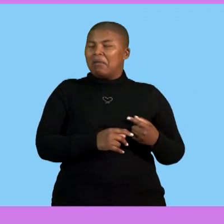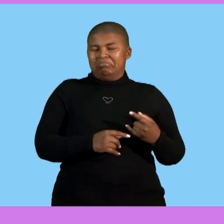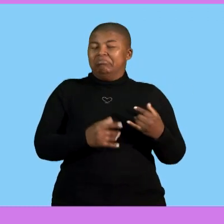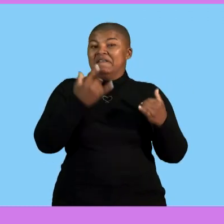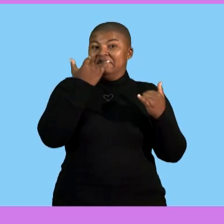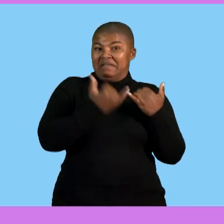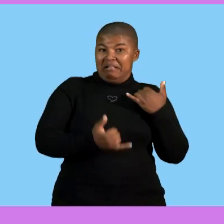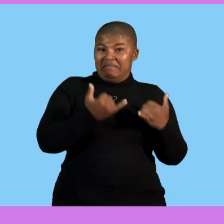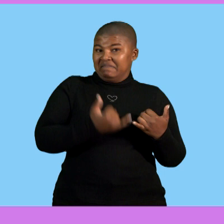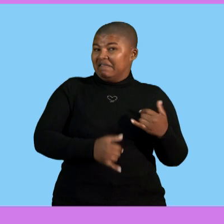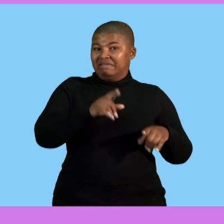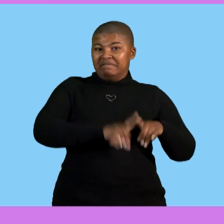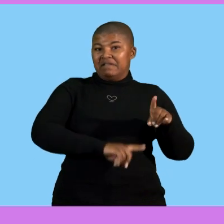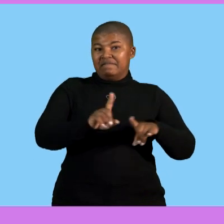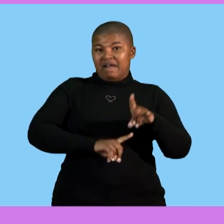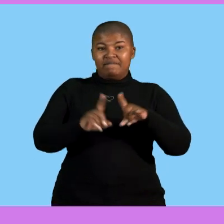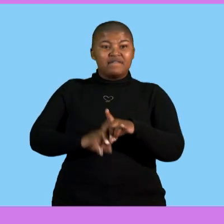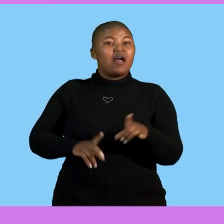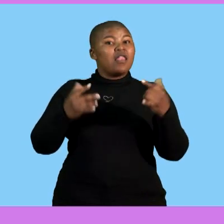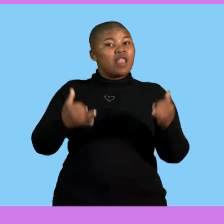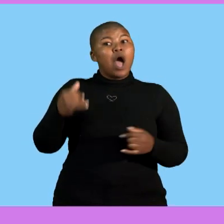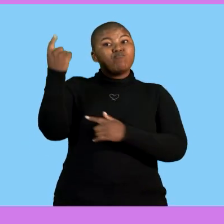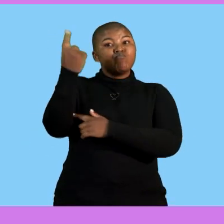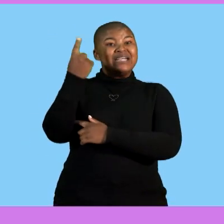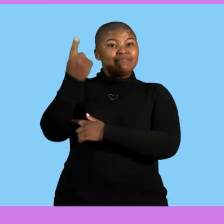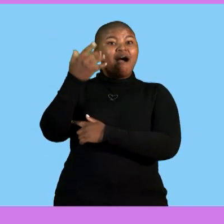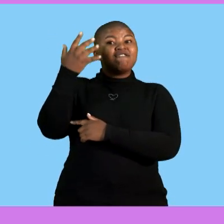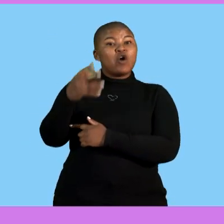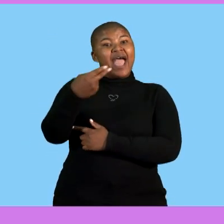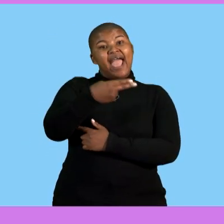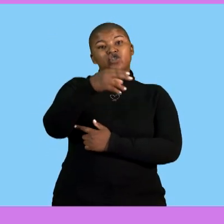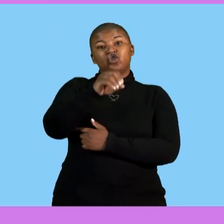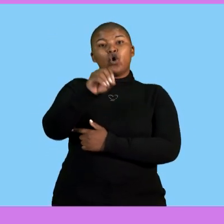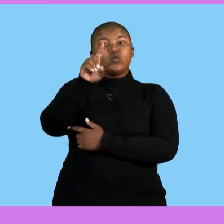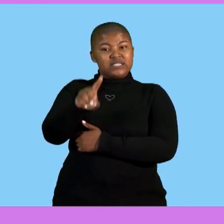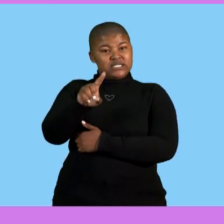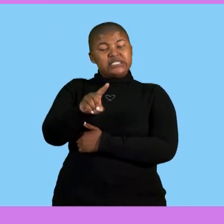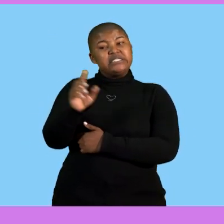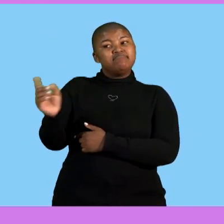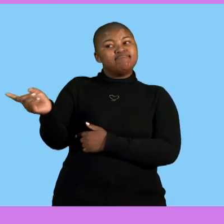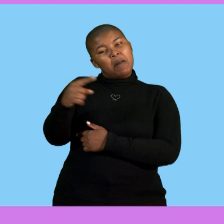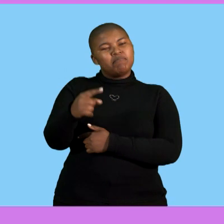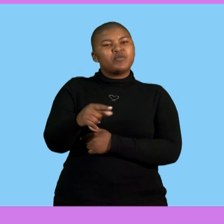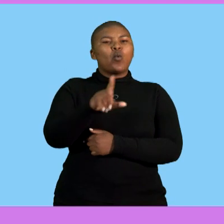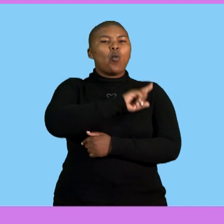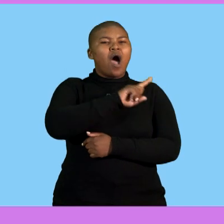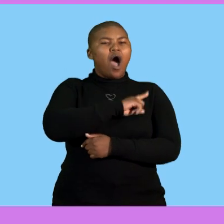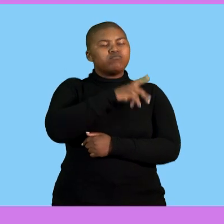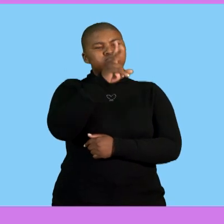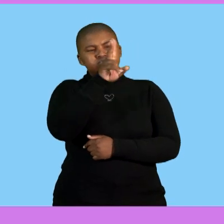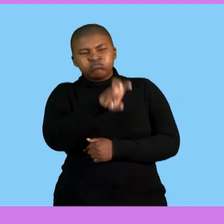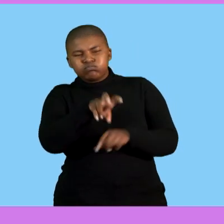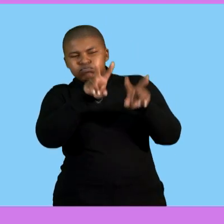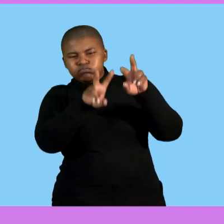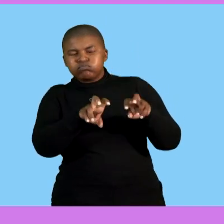therefore assigned the head of departments in the school to find the cause of the poor performance in